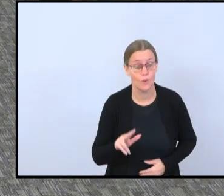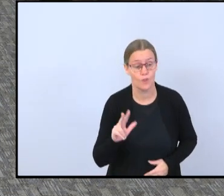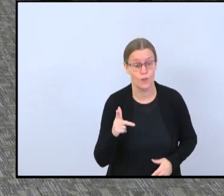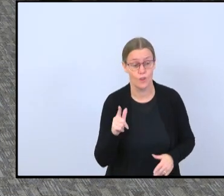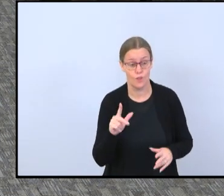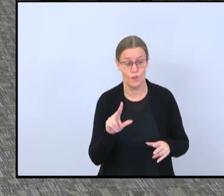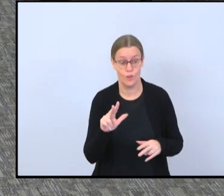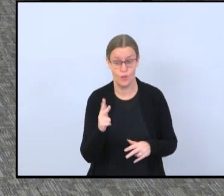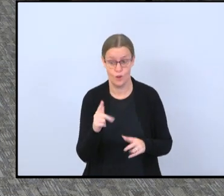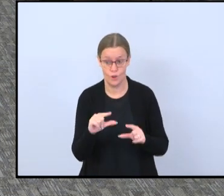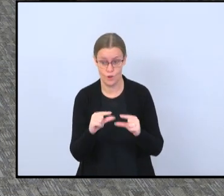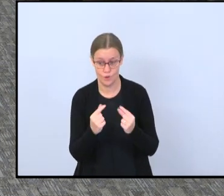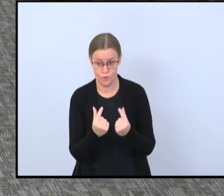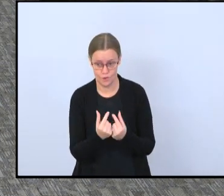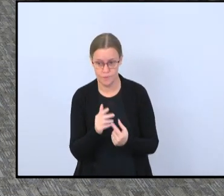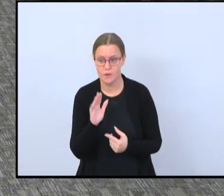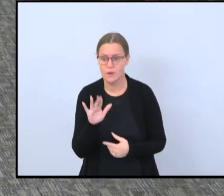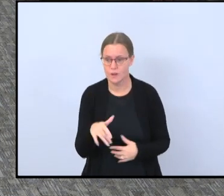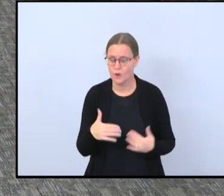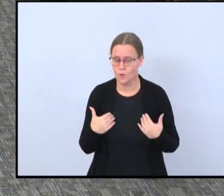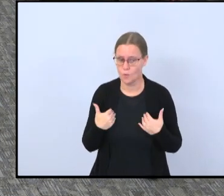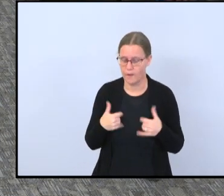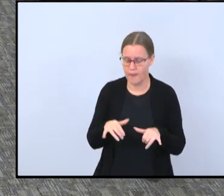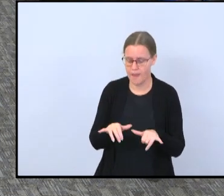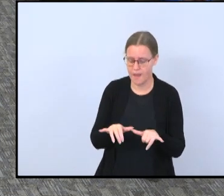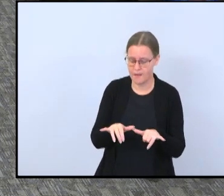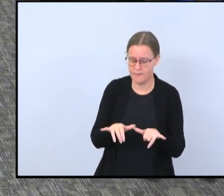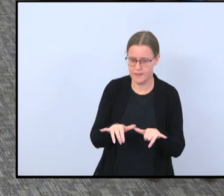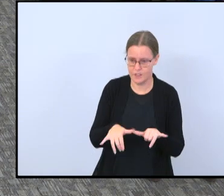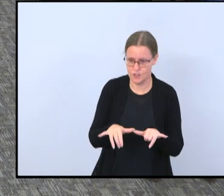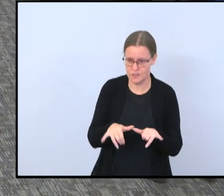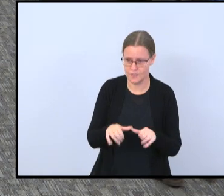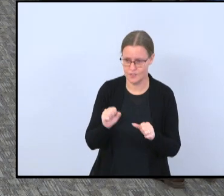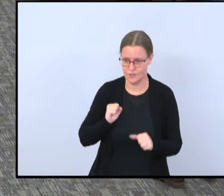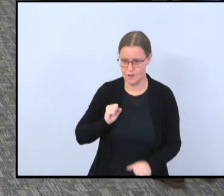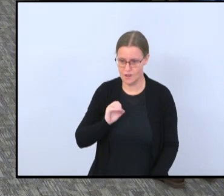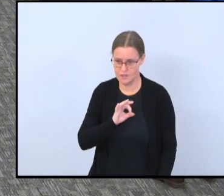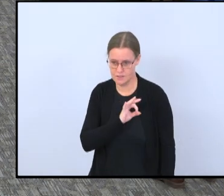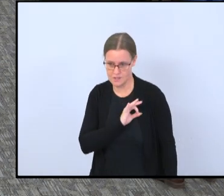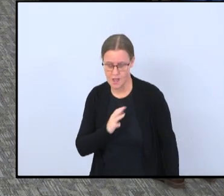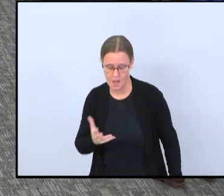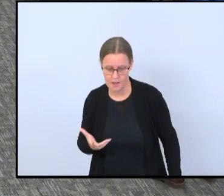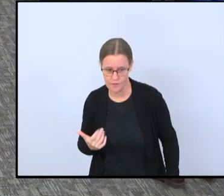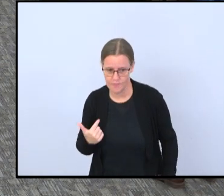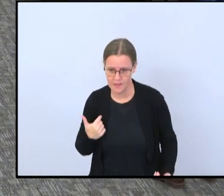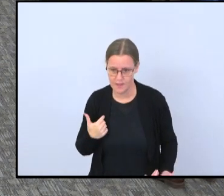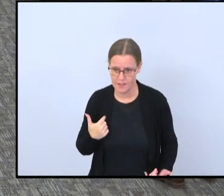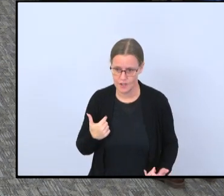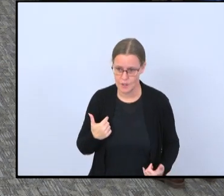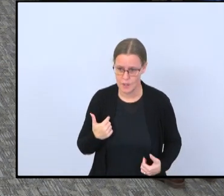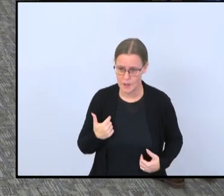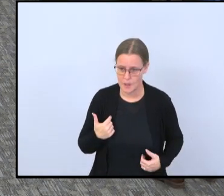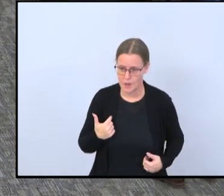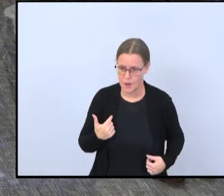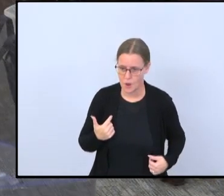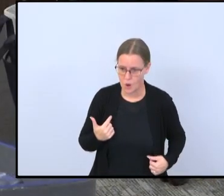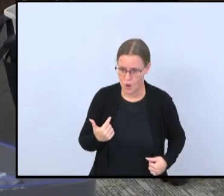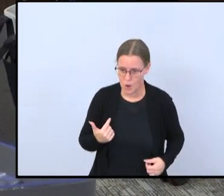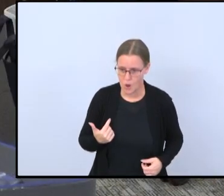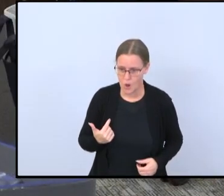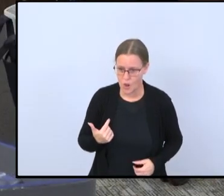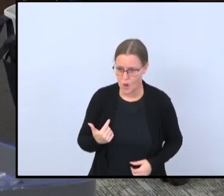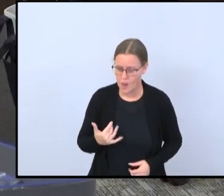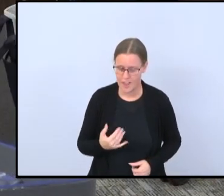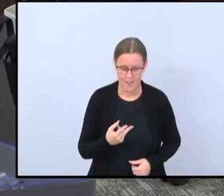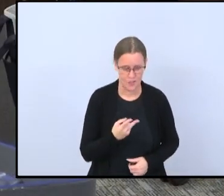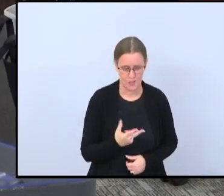review? Yeah. SECO has engineers on staff. We used to be one of them. We don't have that contract anymore. They have they have 2